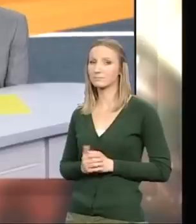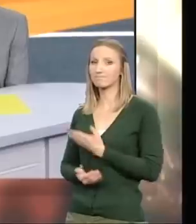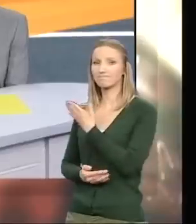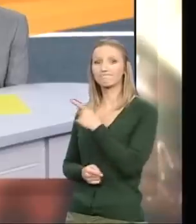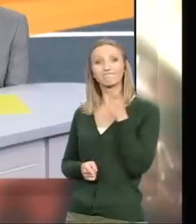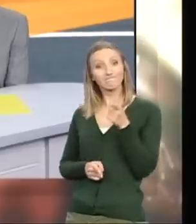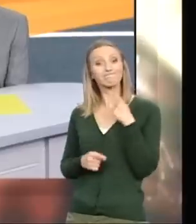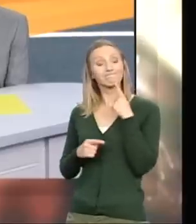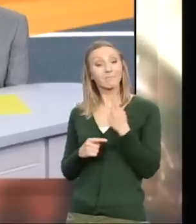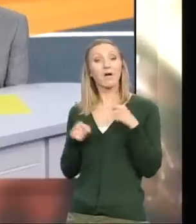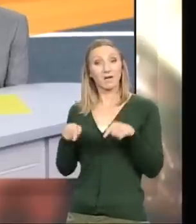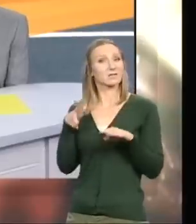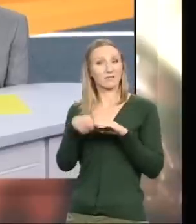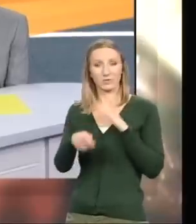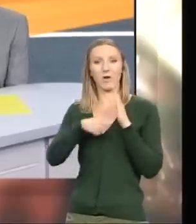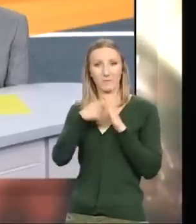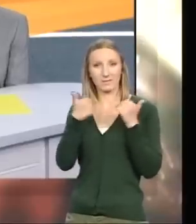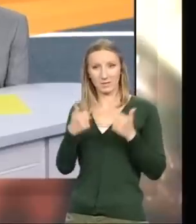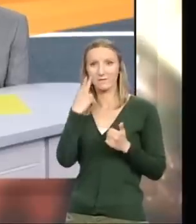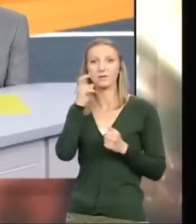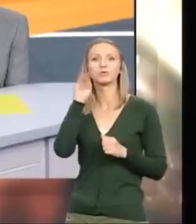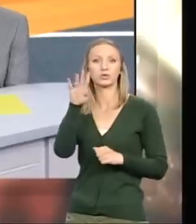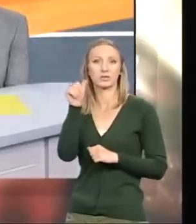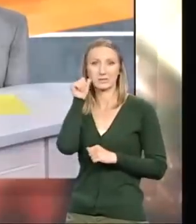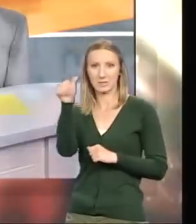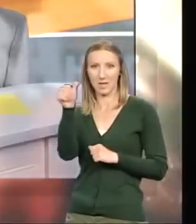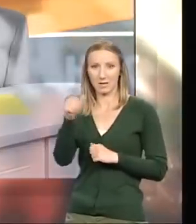We'll end today's episode. See you in 14 days.